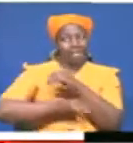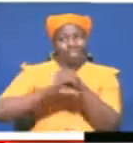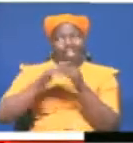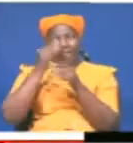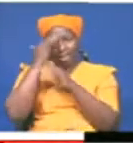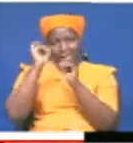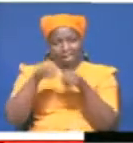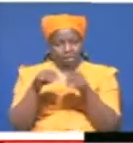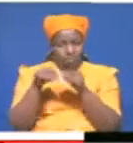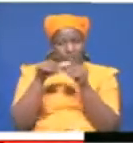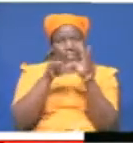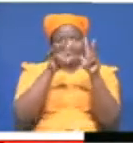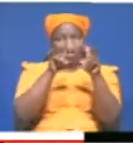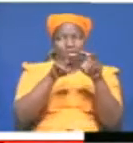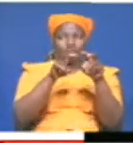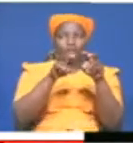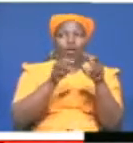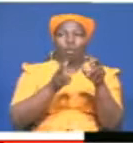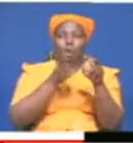can